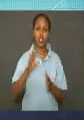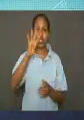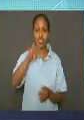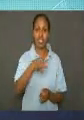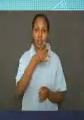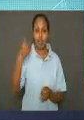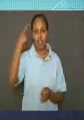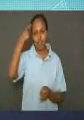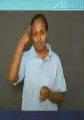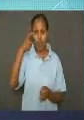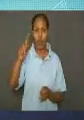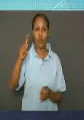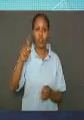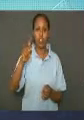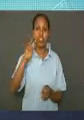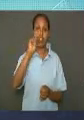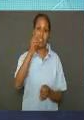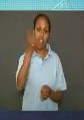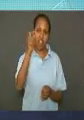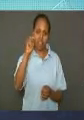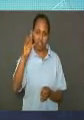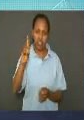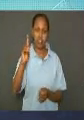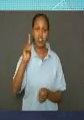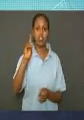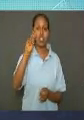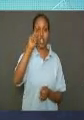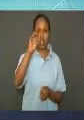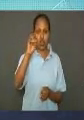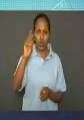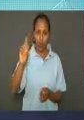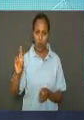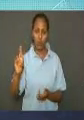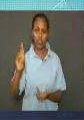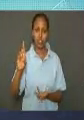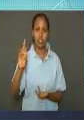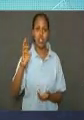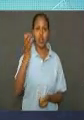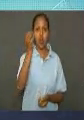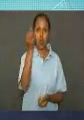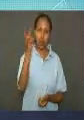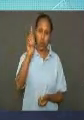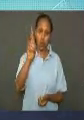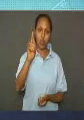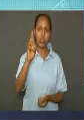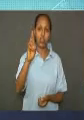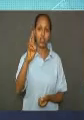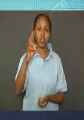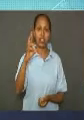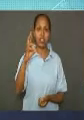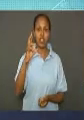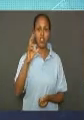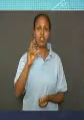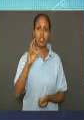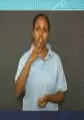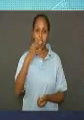table for a NAND, NOR, OR, and